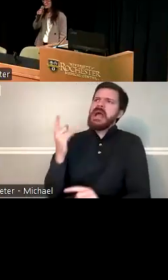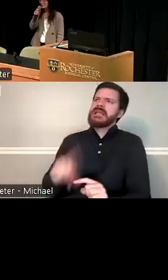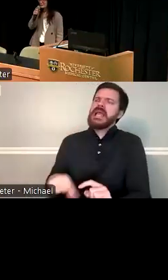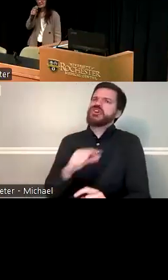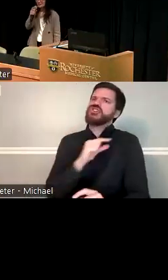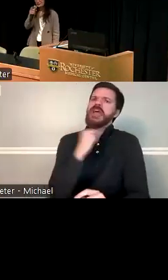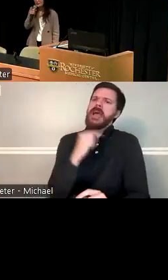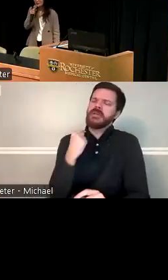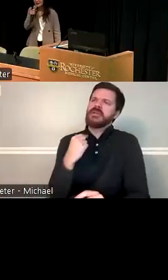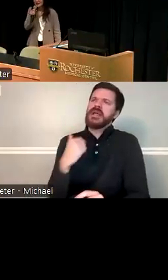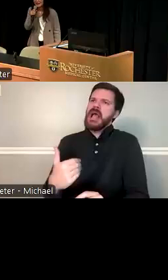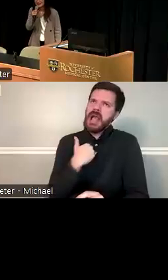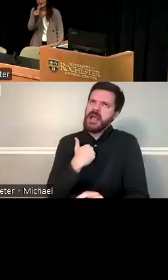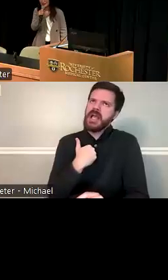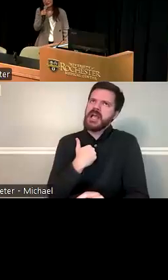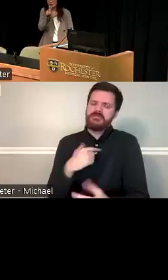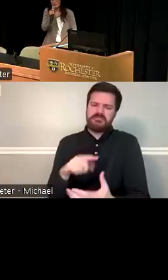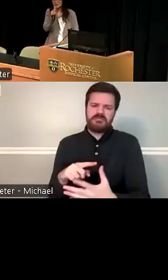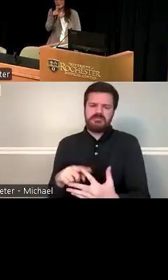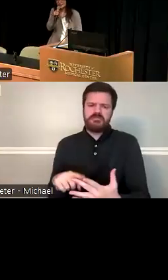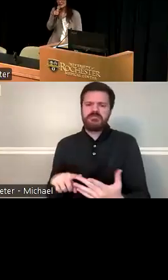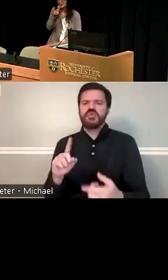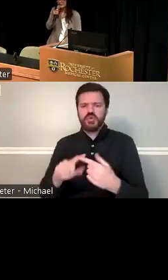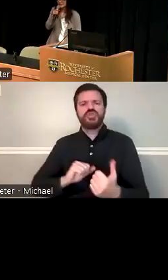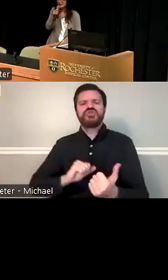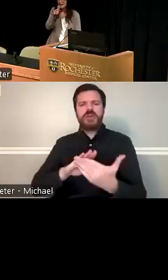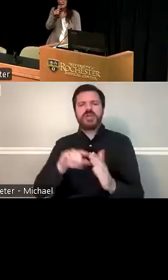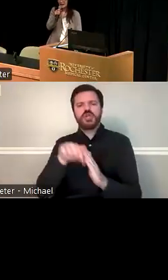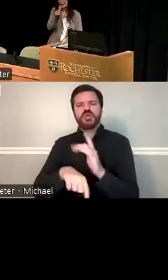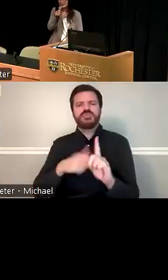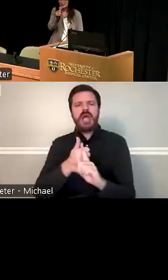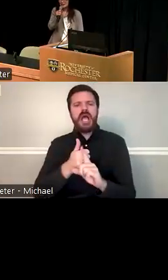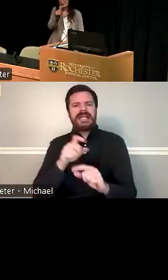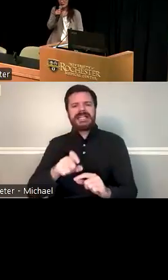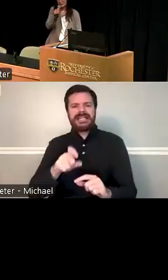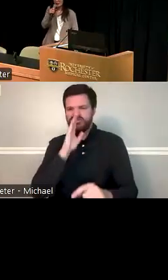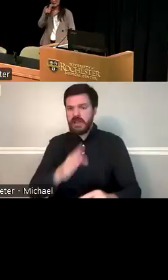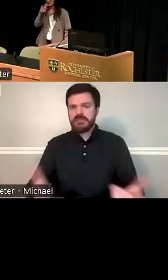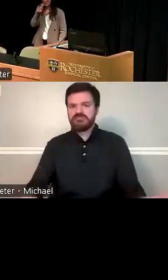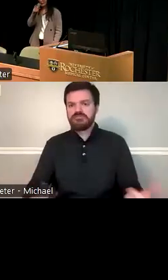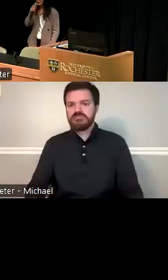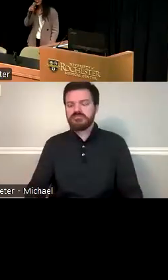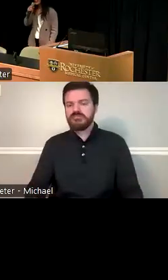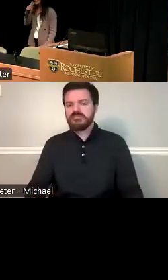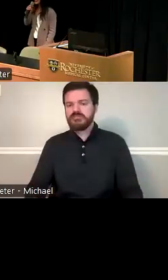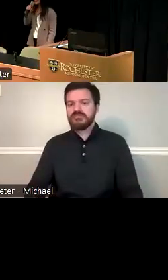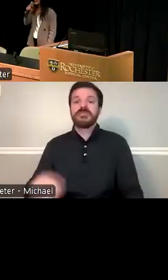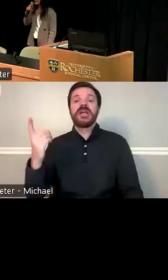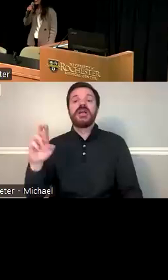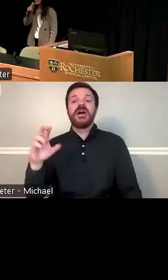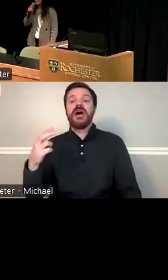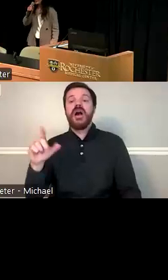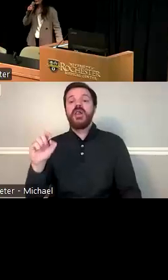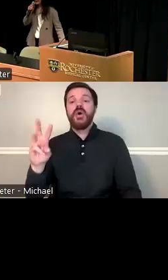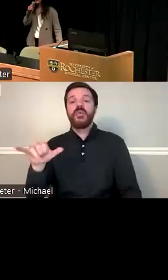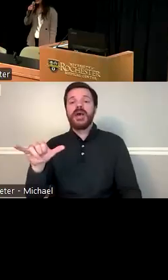be equipped to address suicide needs directly? And the chaplain, Dr. Holloway, being a clinical